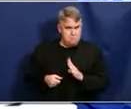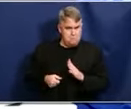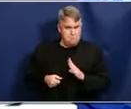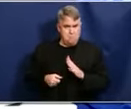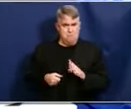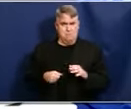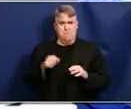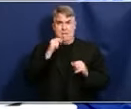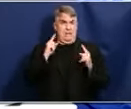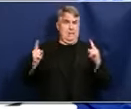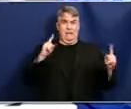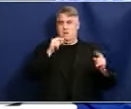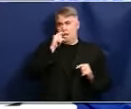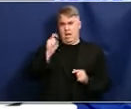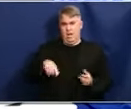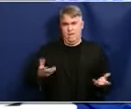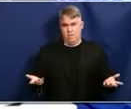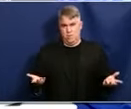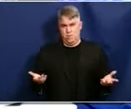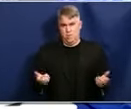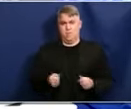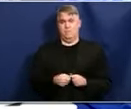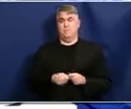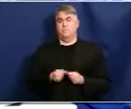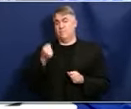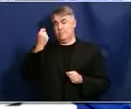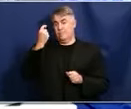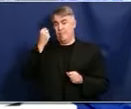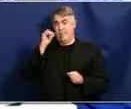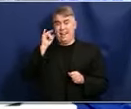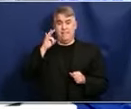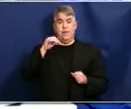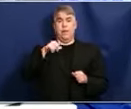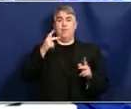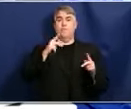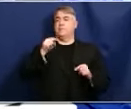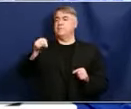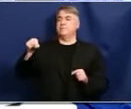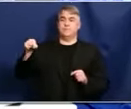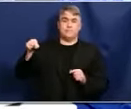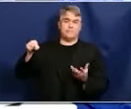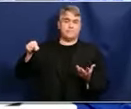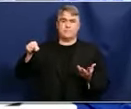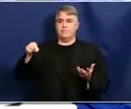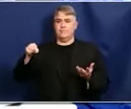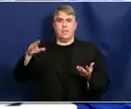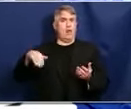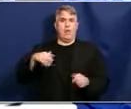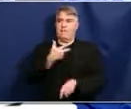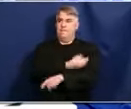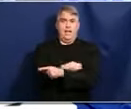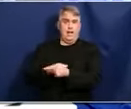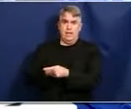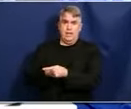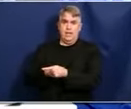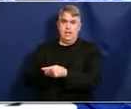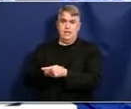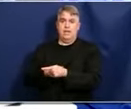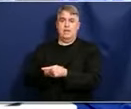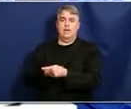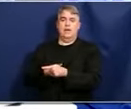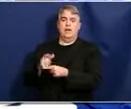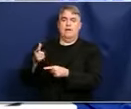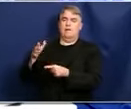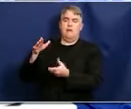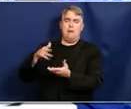with unvaccinated individuals from a single household who are at low risk for severe COVID-19